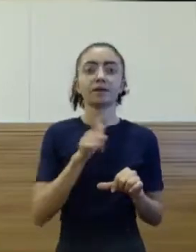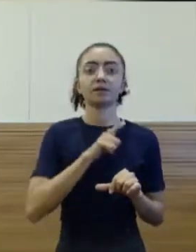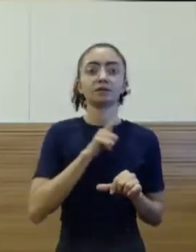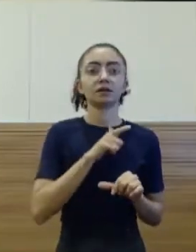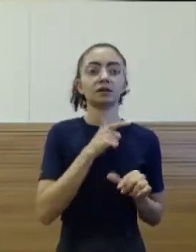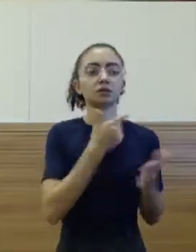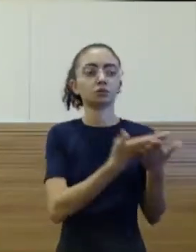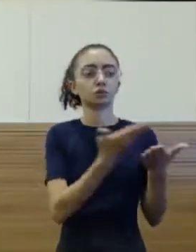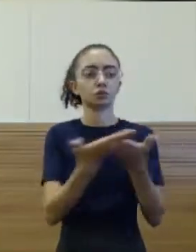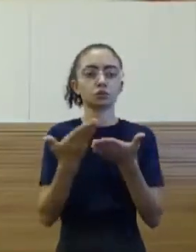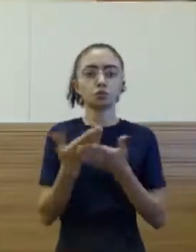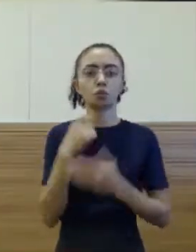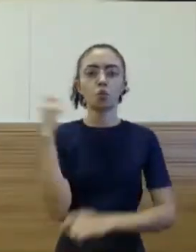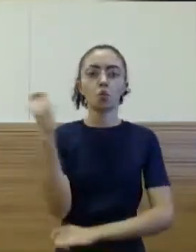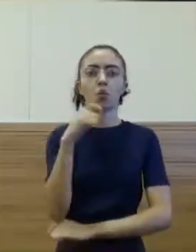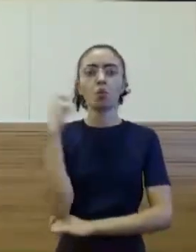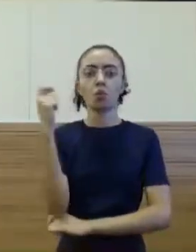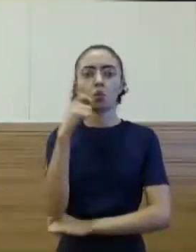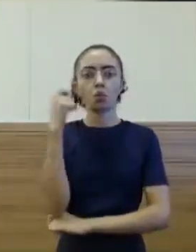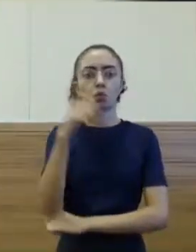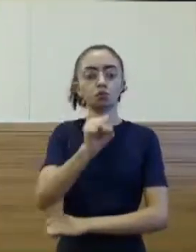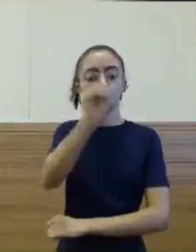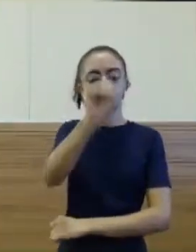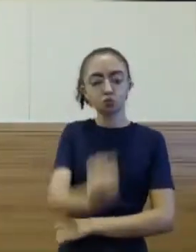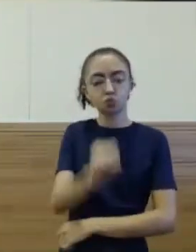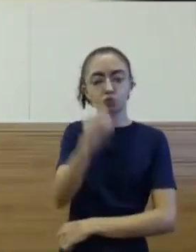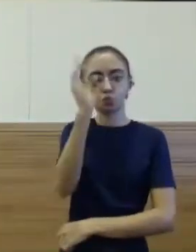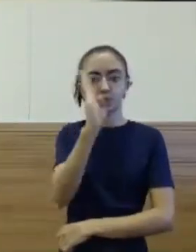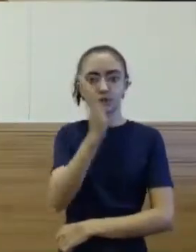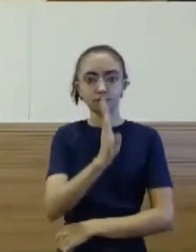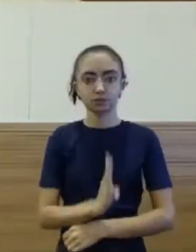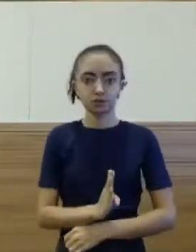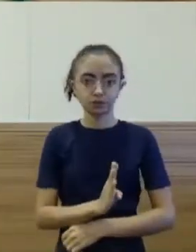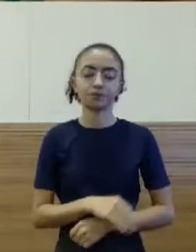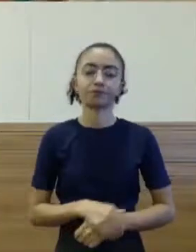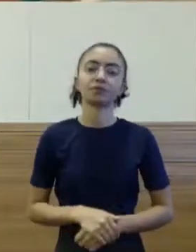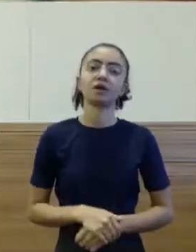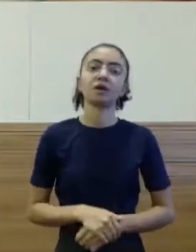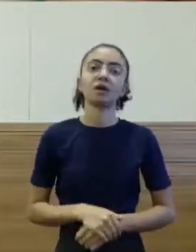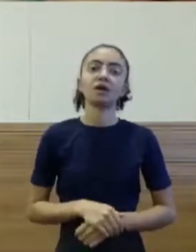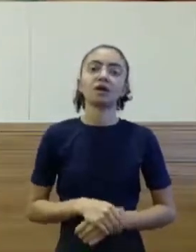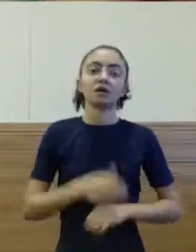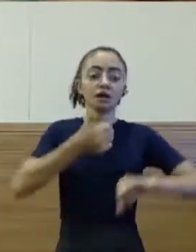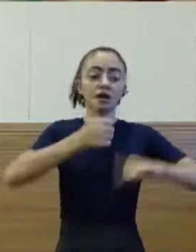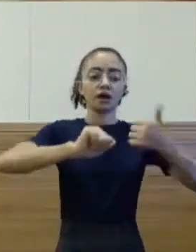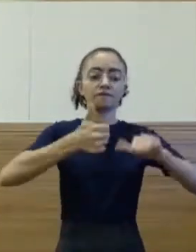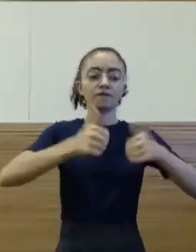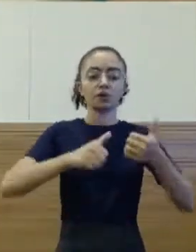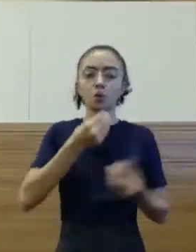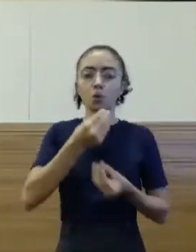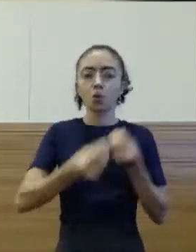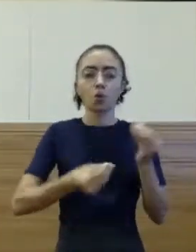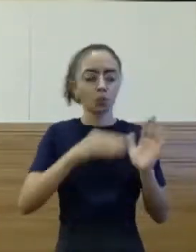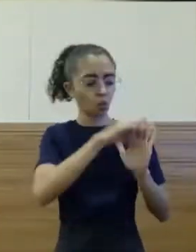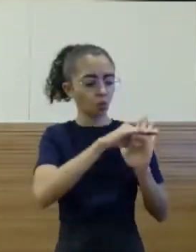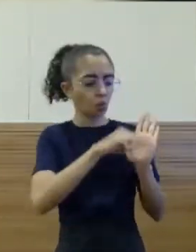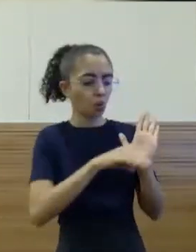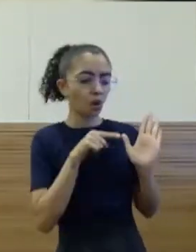2002. There are studies in from Rio Grande do Sul in the south of Brazil that have assessed the impact